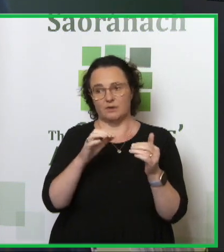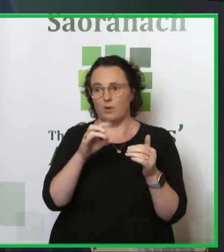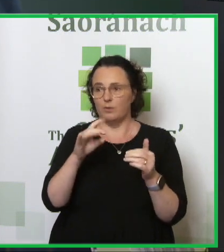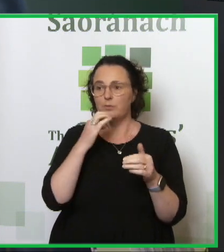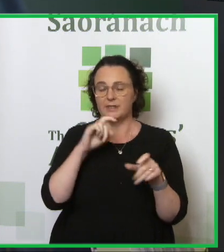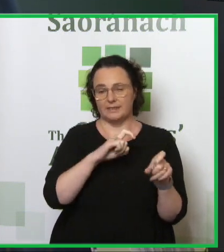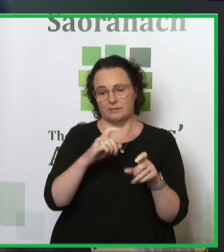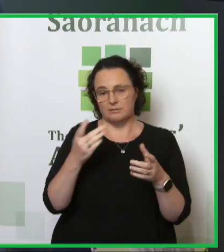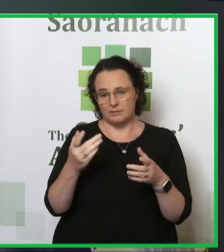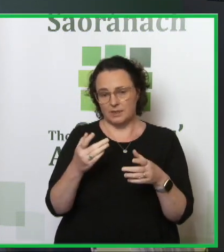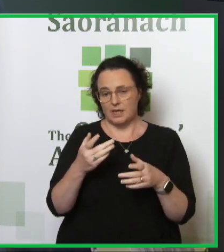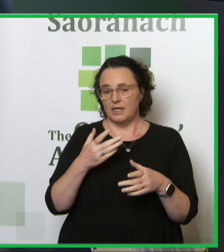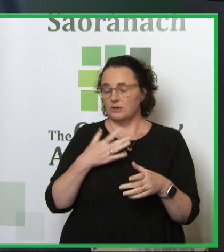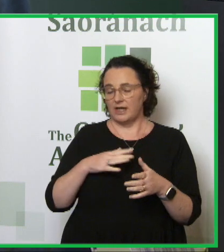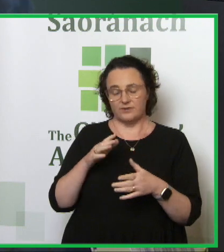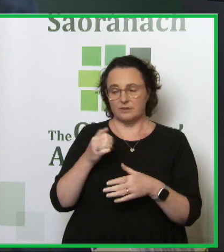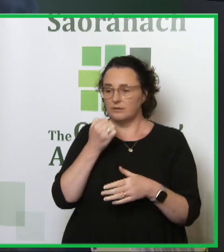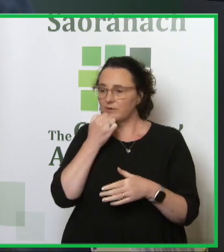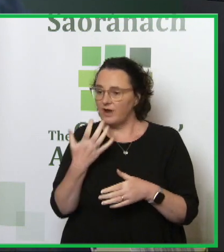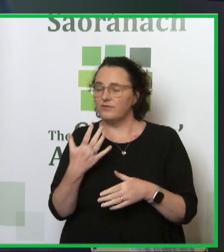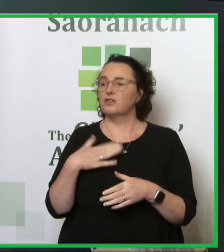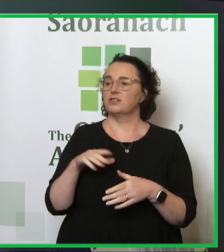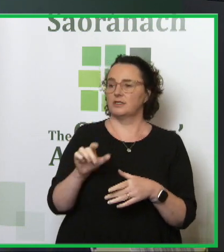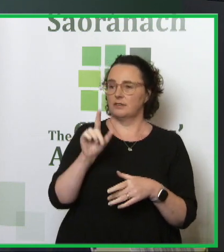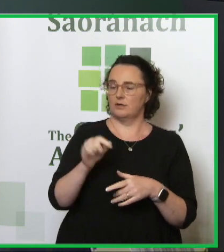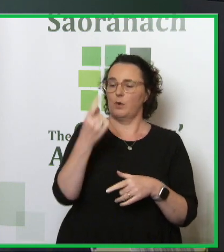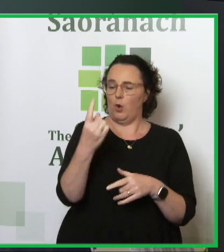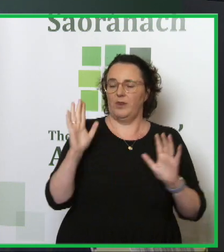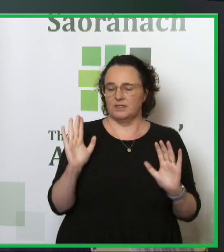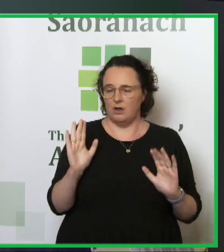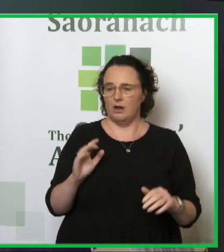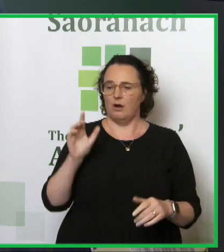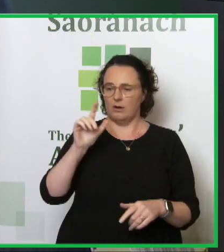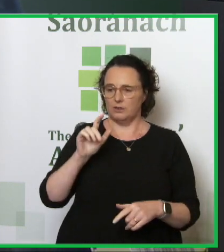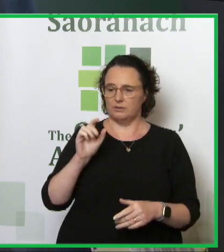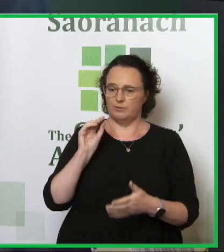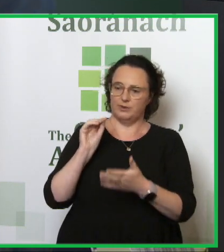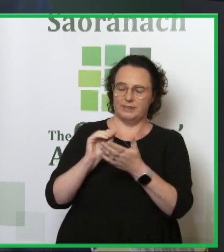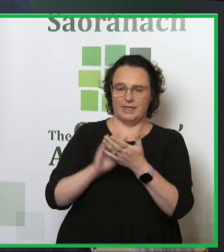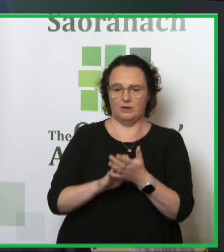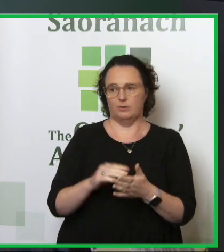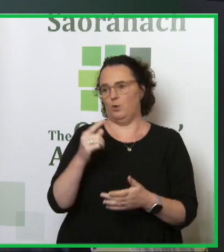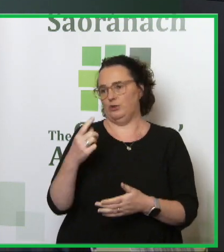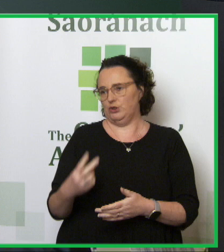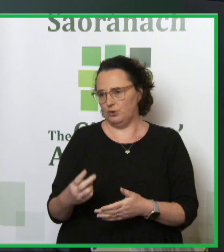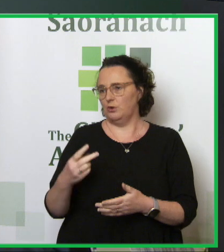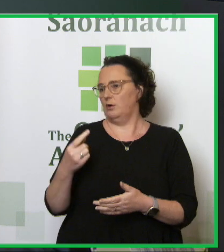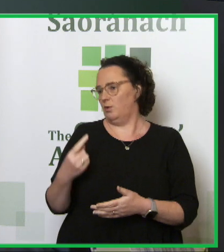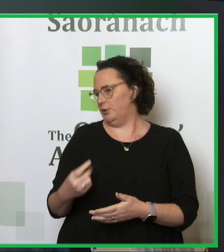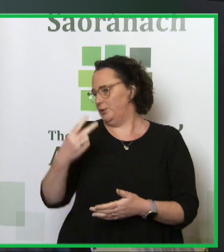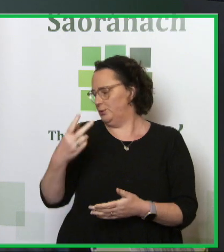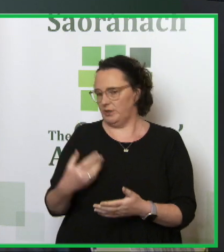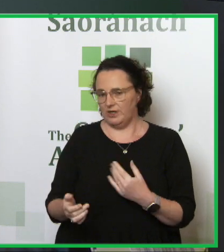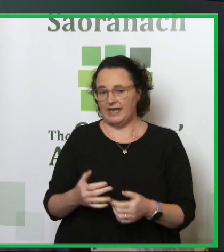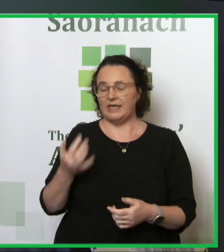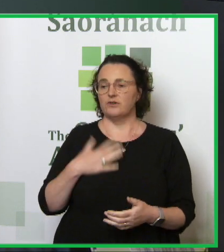5. You preference. can just put a number 1 if you want. Yeah. You can go all the way down the ballot paper 1, 2, 3, 4, 5. Like any election. If you only put a number